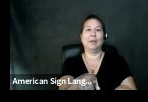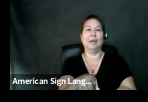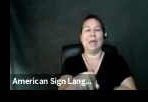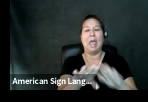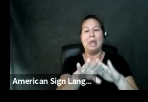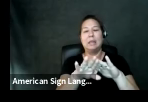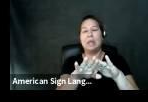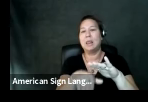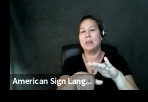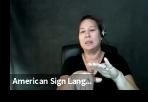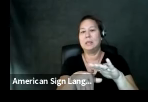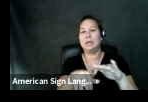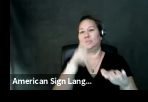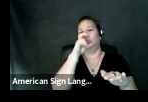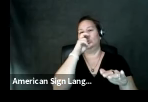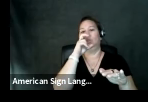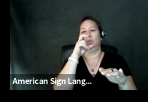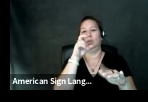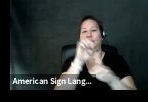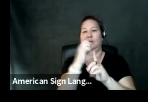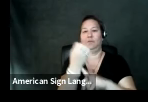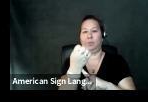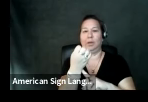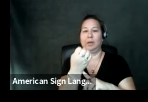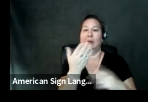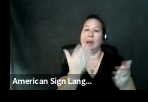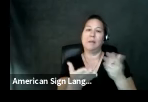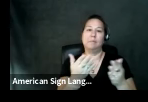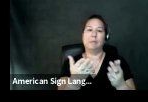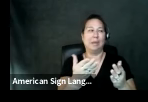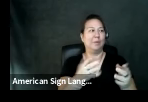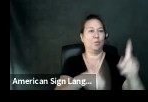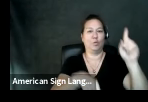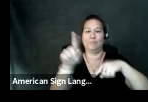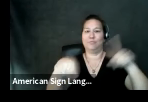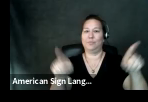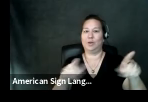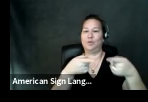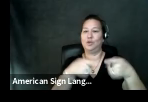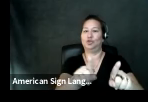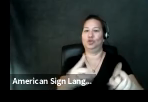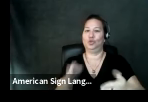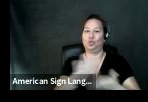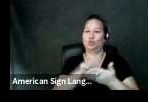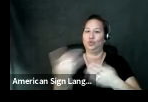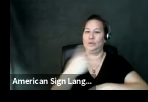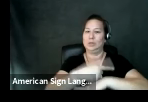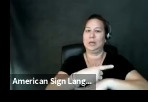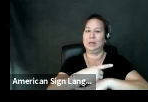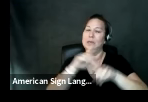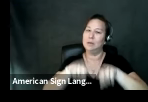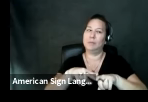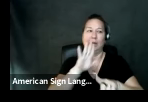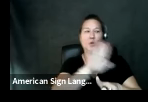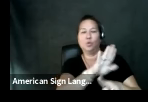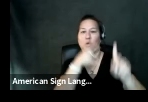of the services can vary throughout the school day depending on that student's goal and what is being targeted